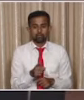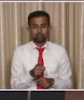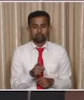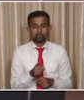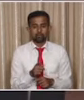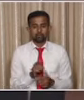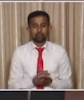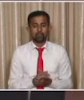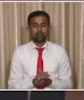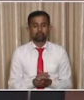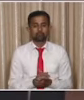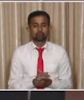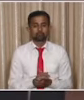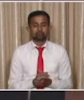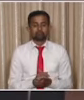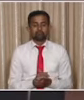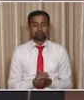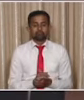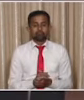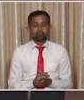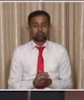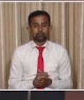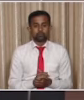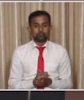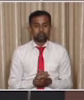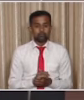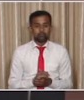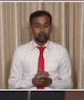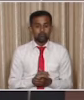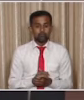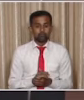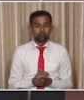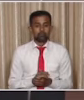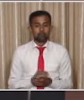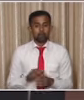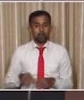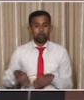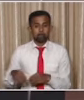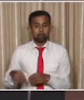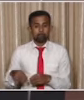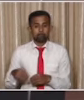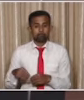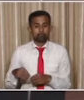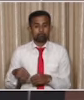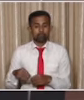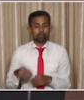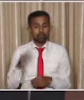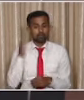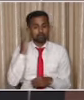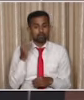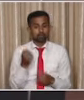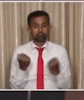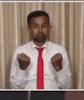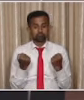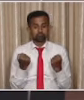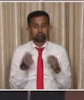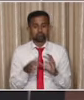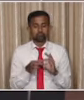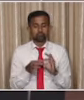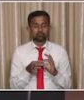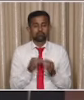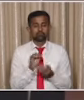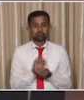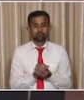And Mrs. Bandaranaike had a strong relationship with Mrs. Gandhi and the Nehru family. But she agreed and